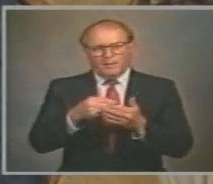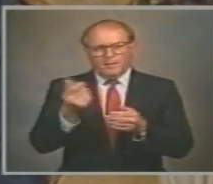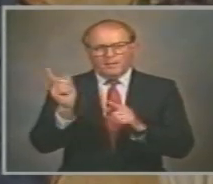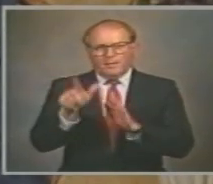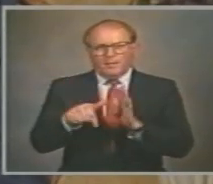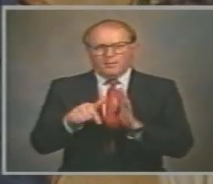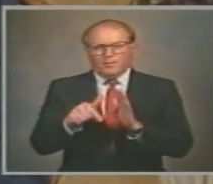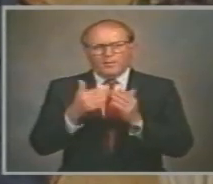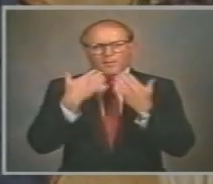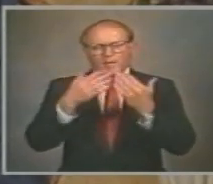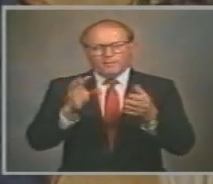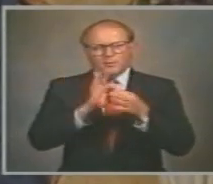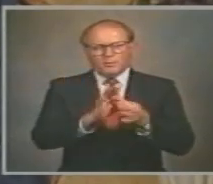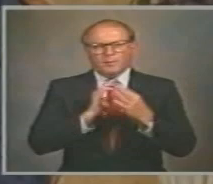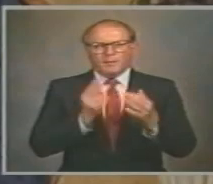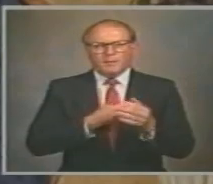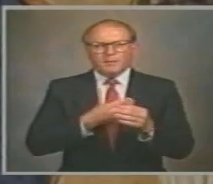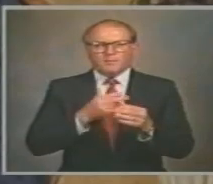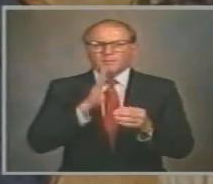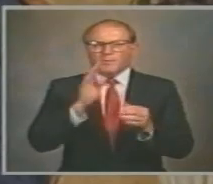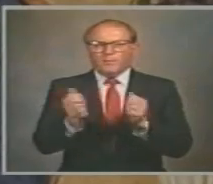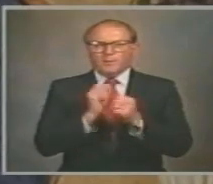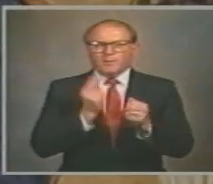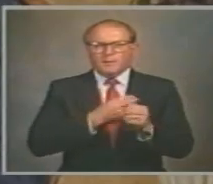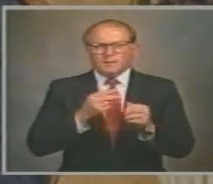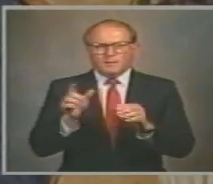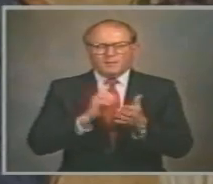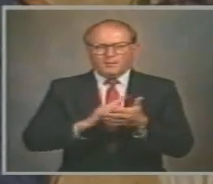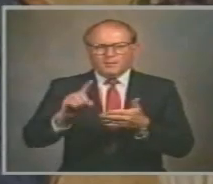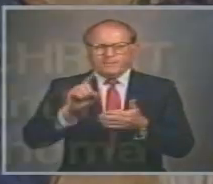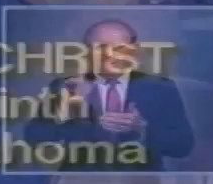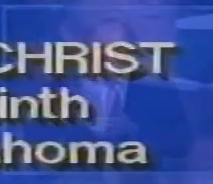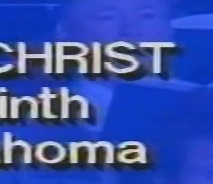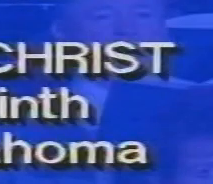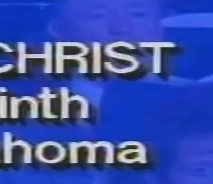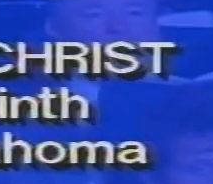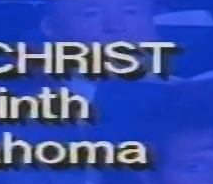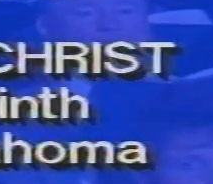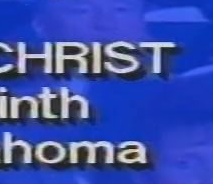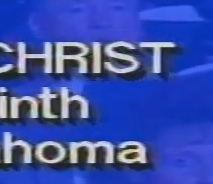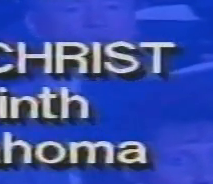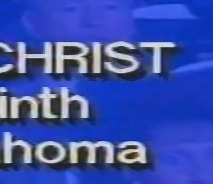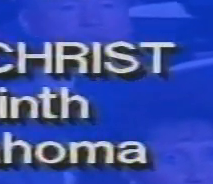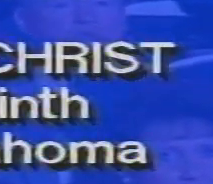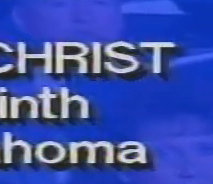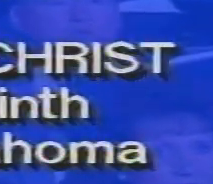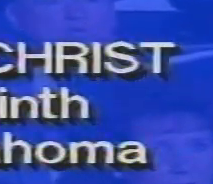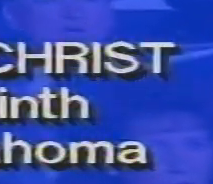today. Do it again next week, will you? God bless you. We do love you.